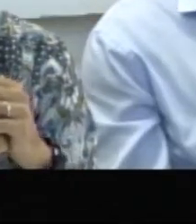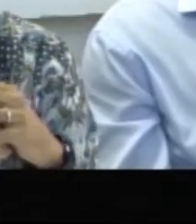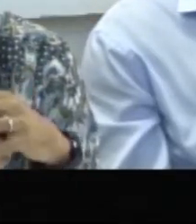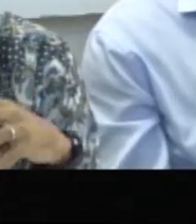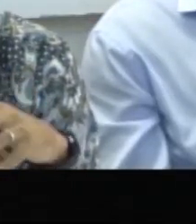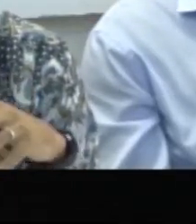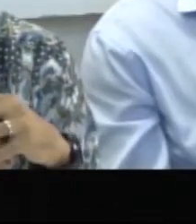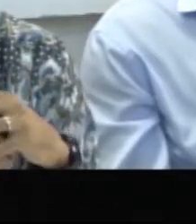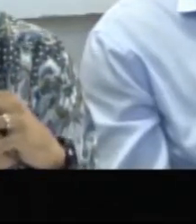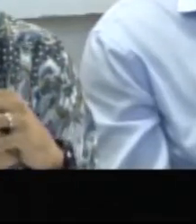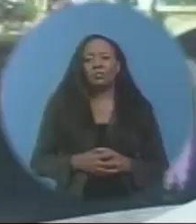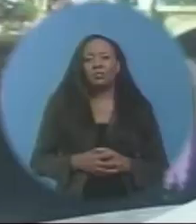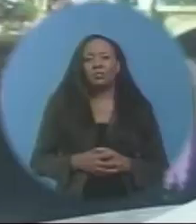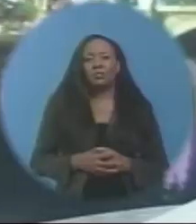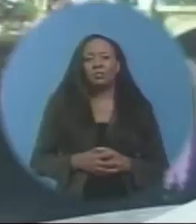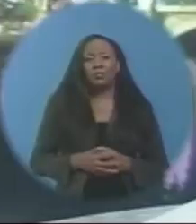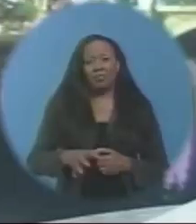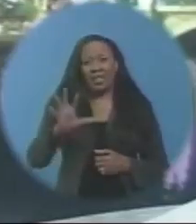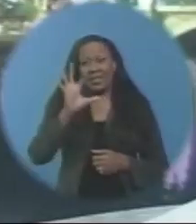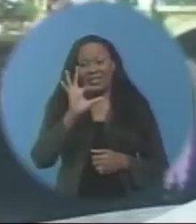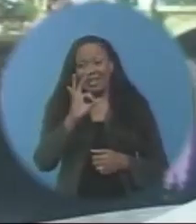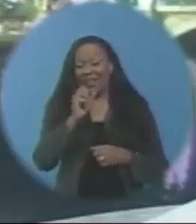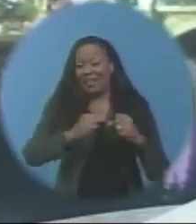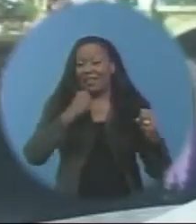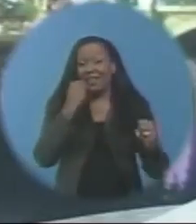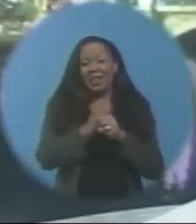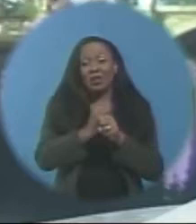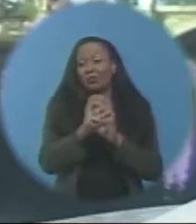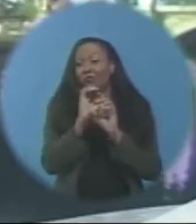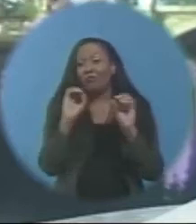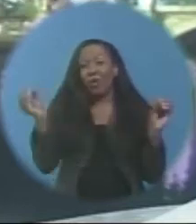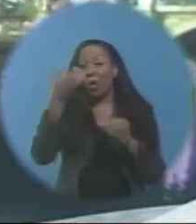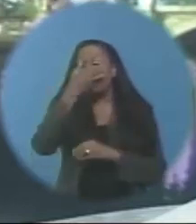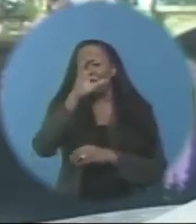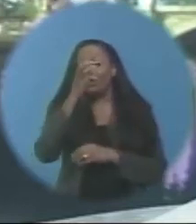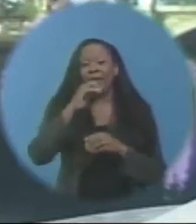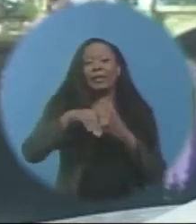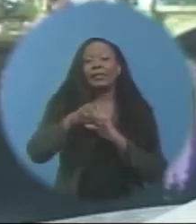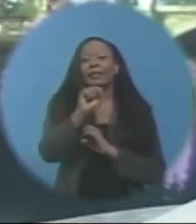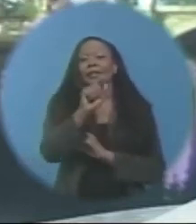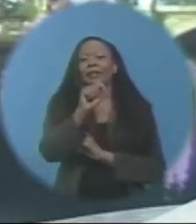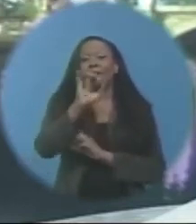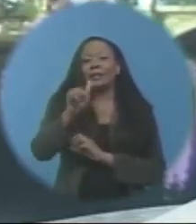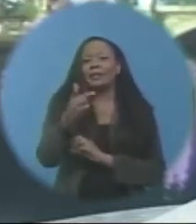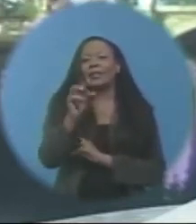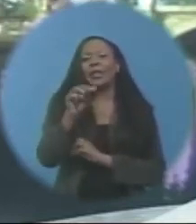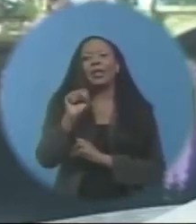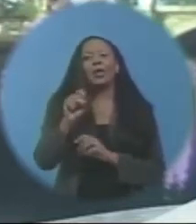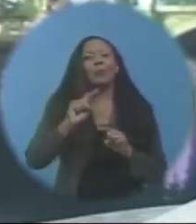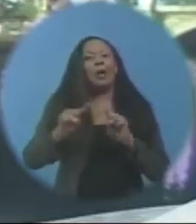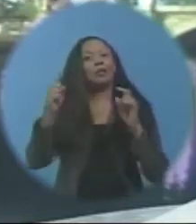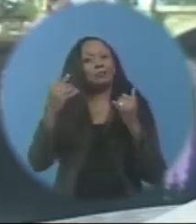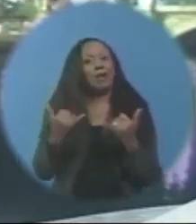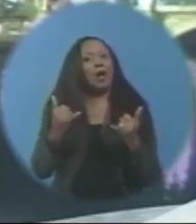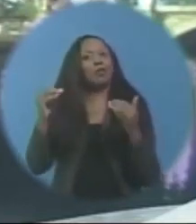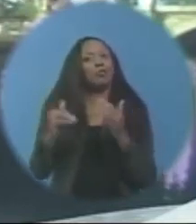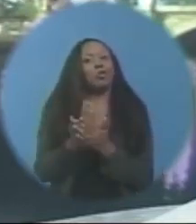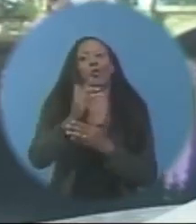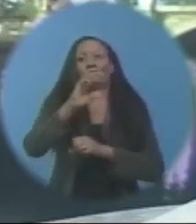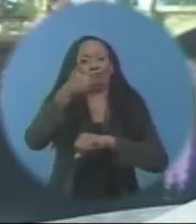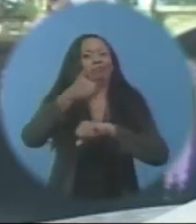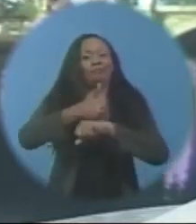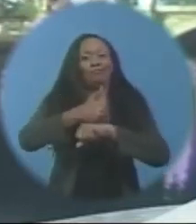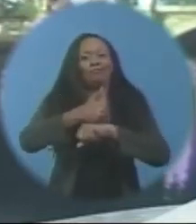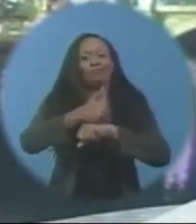new journey to the east. After a 9-year hiatus, the Chefette brand has returned to the parish of St. James. The